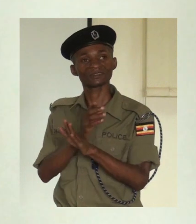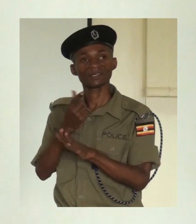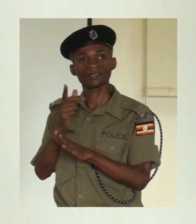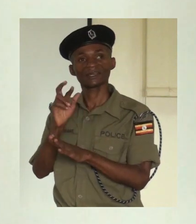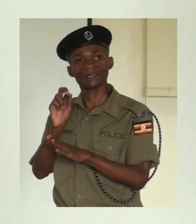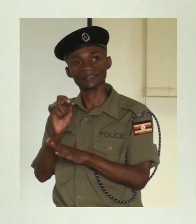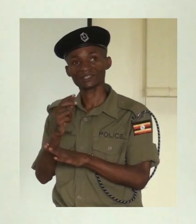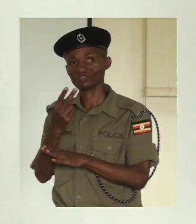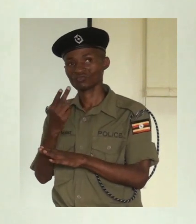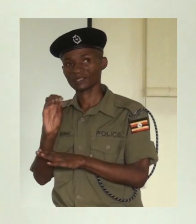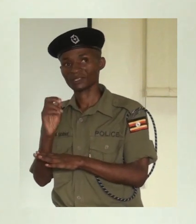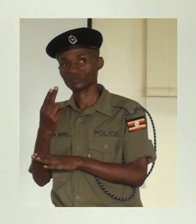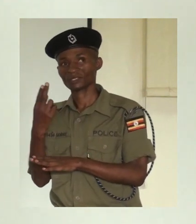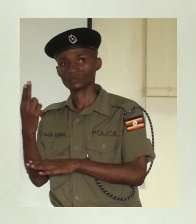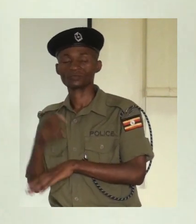June